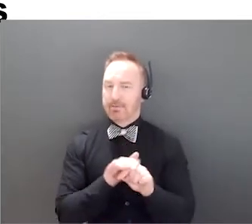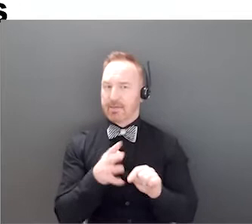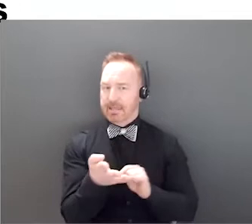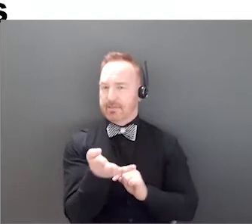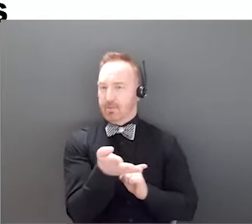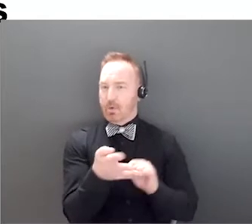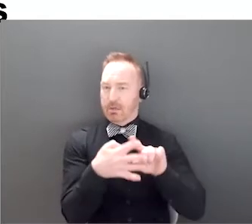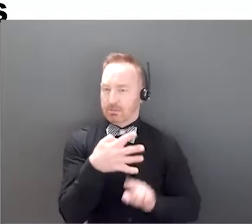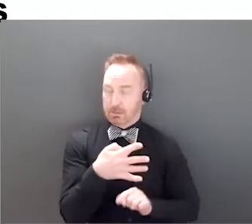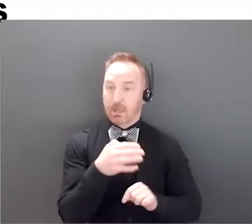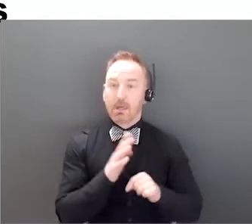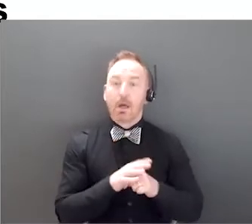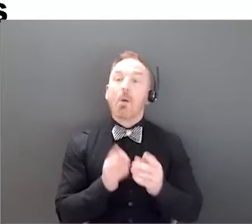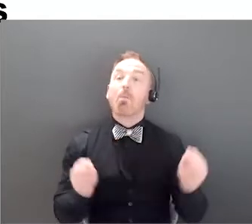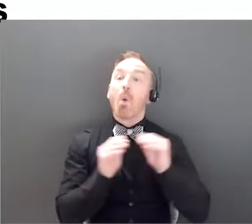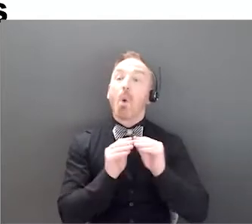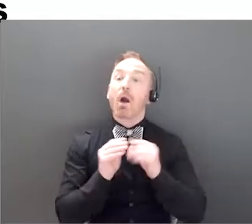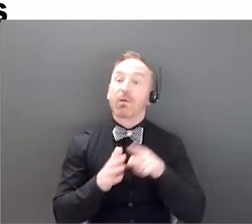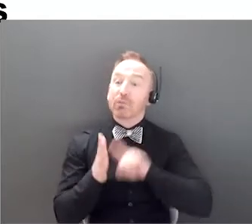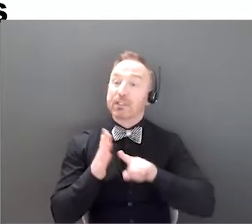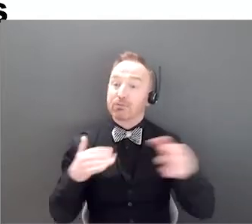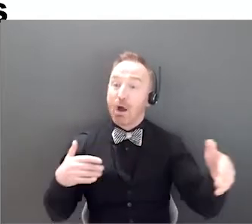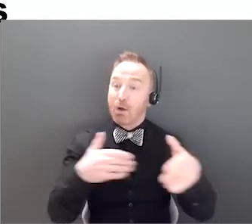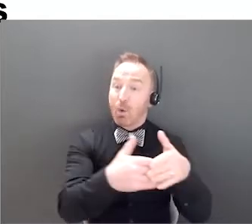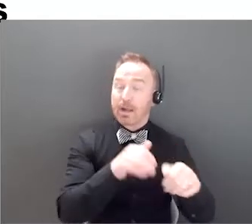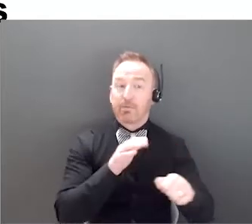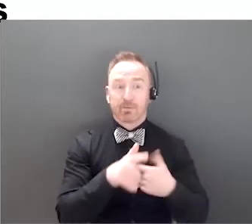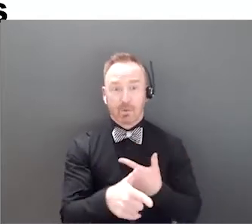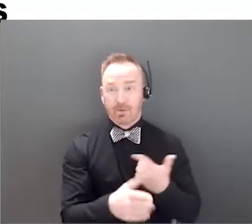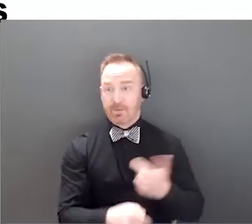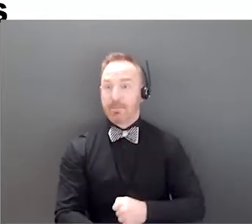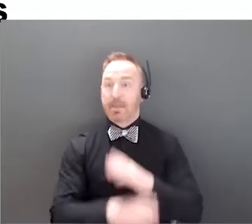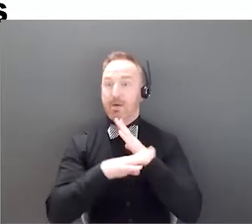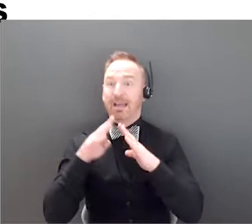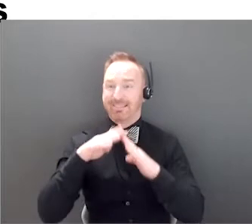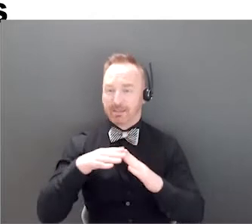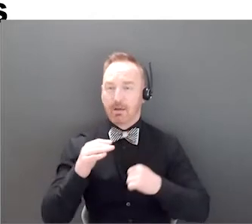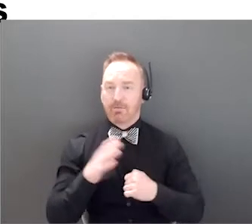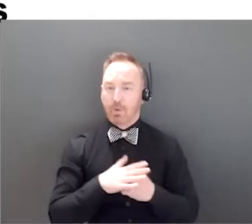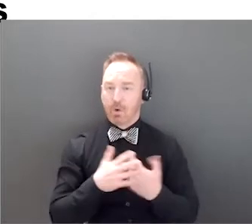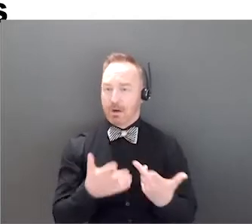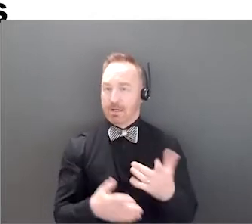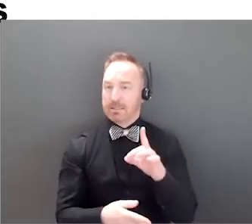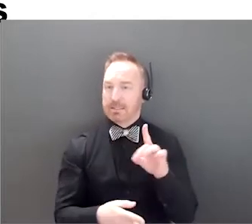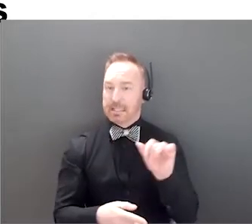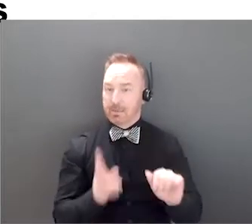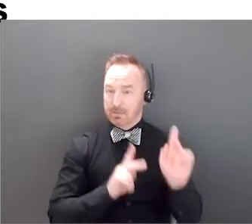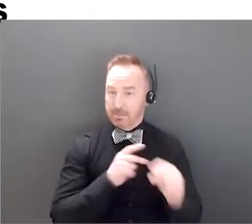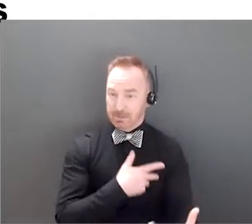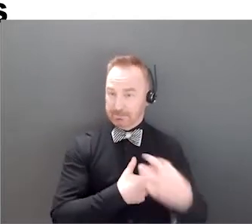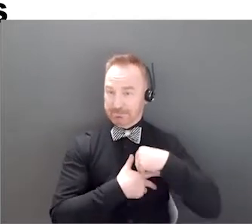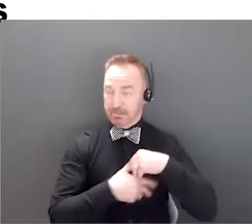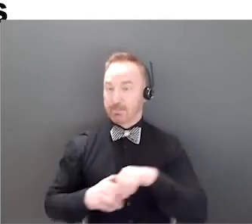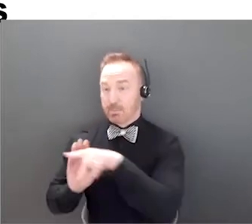additional research to understand how different aspects of the future of work could create barriers to employment inclusion for people living with disabilities and design policies and